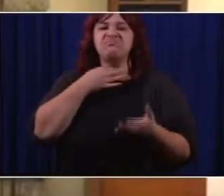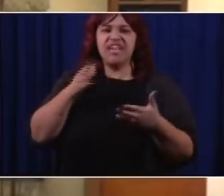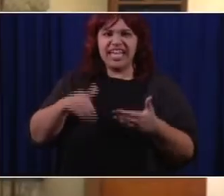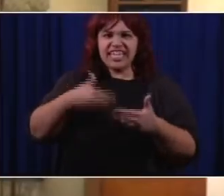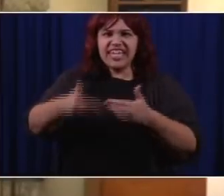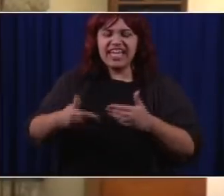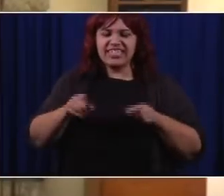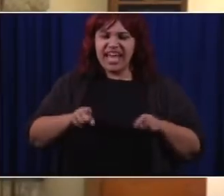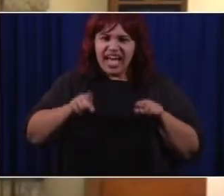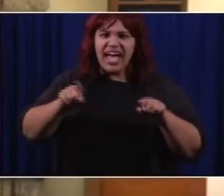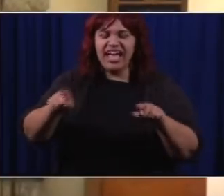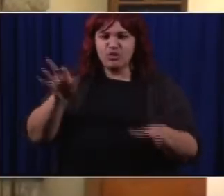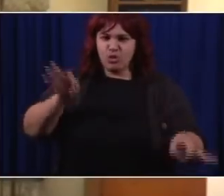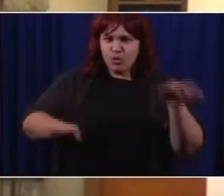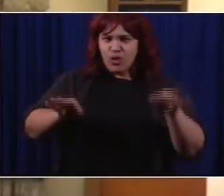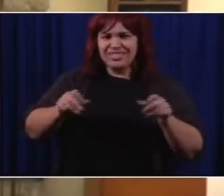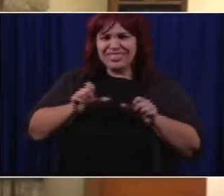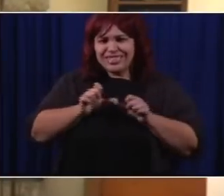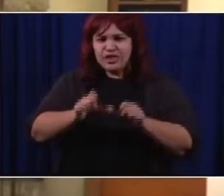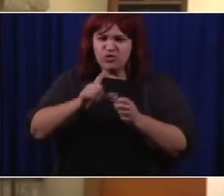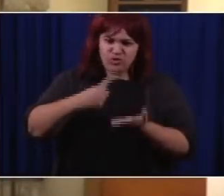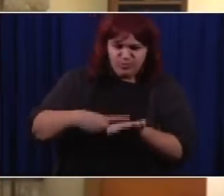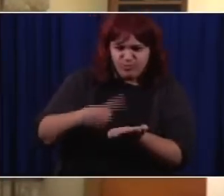have the authority to do?